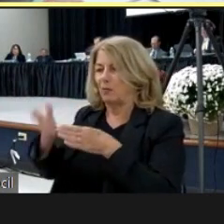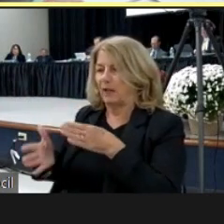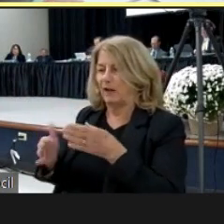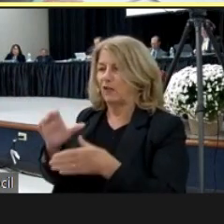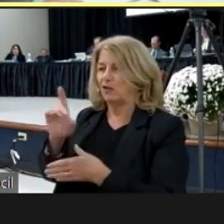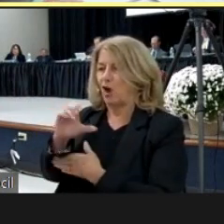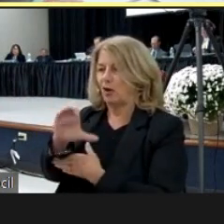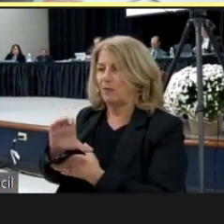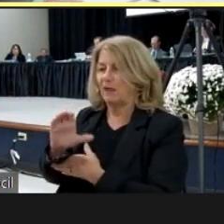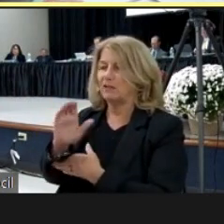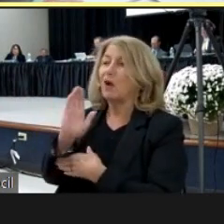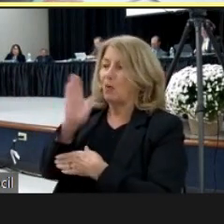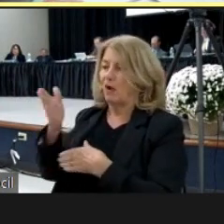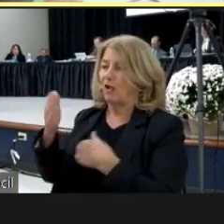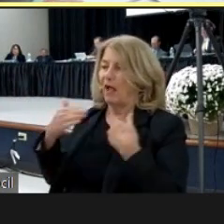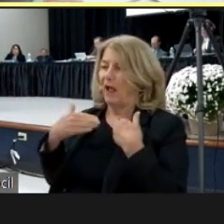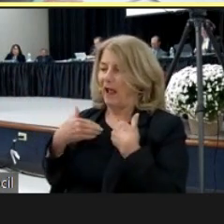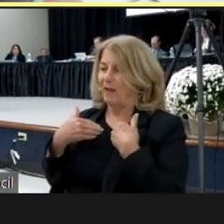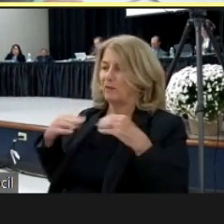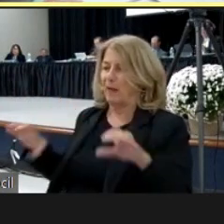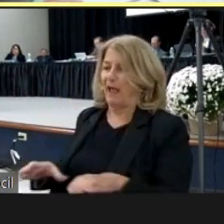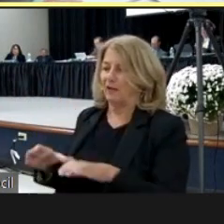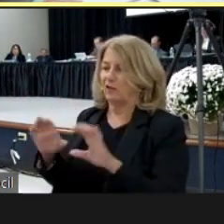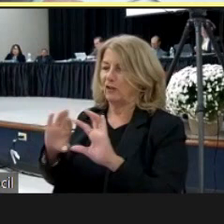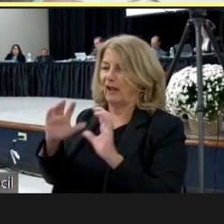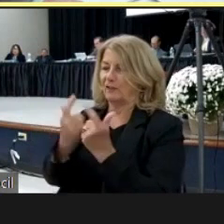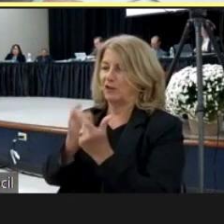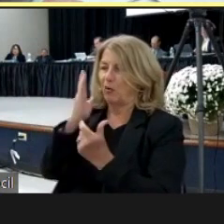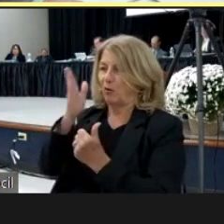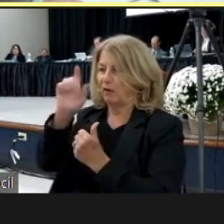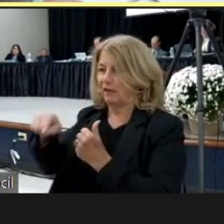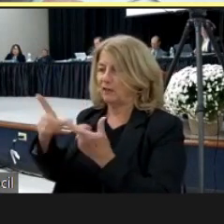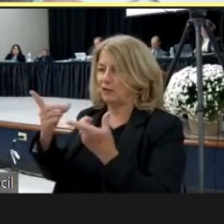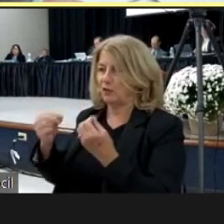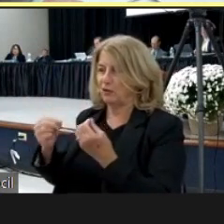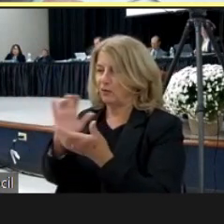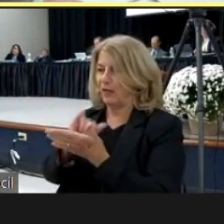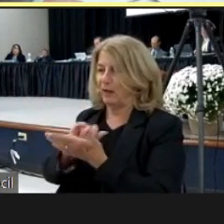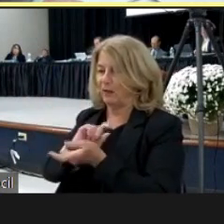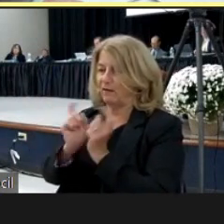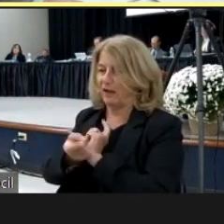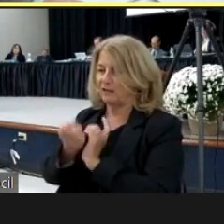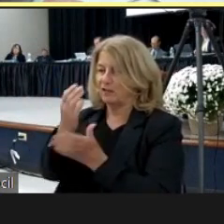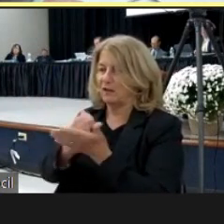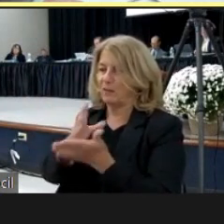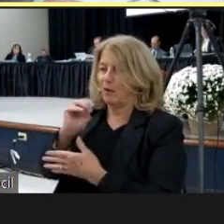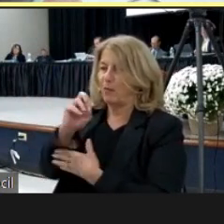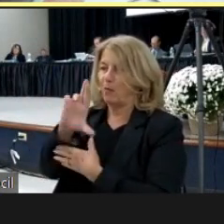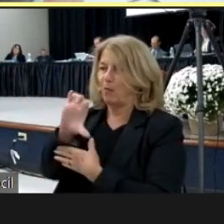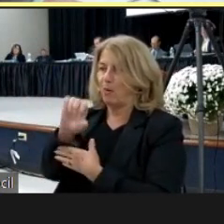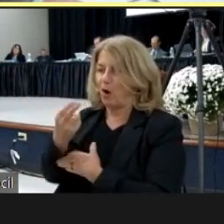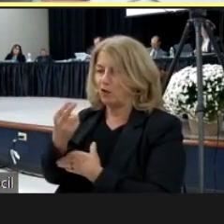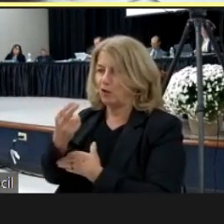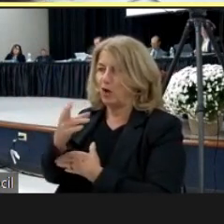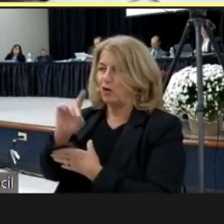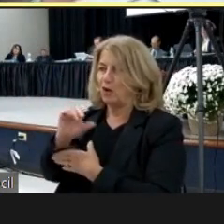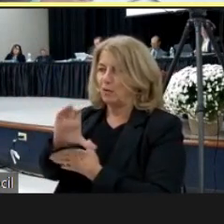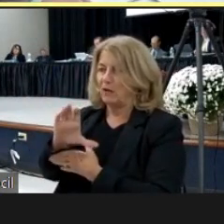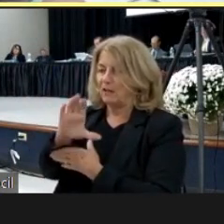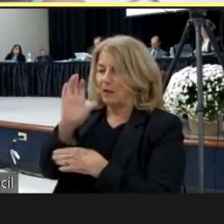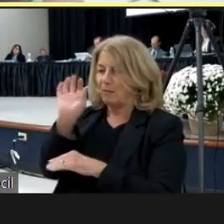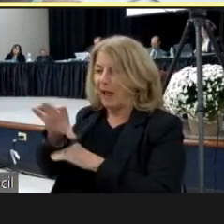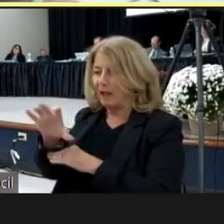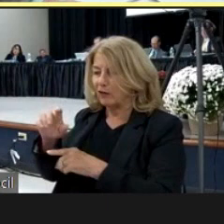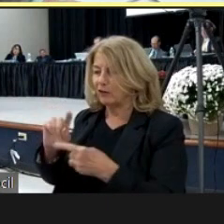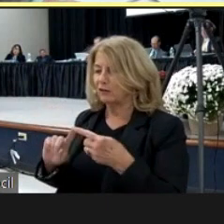some actions that the council will need to take that revises some of those March documents we talked about earlier. Baylor and Catalyst both will be a few